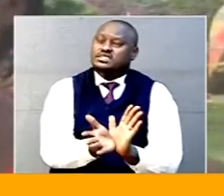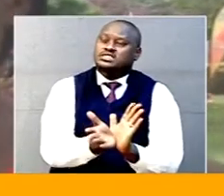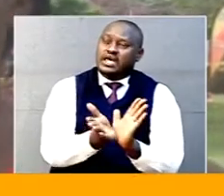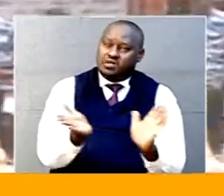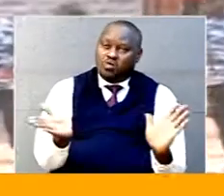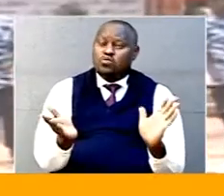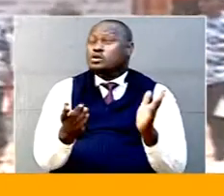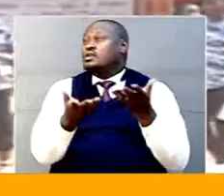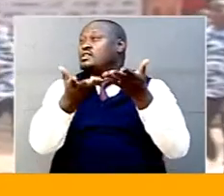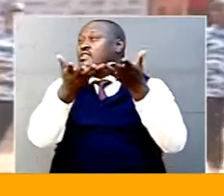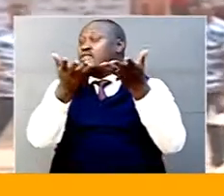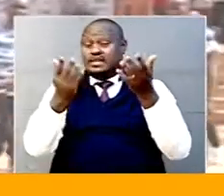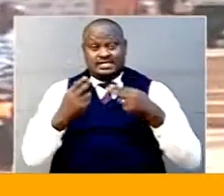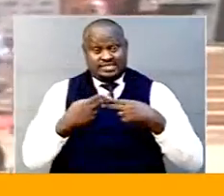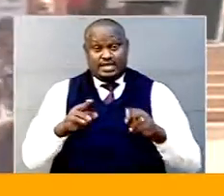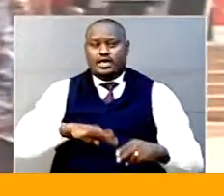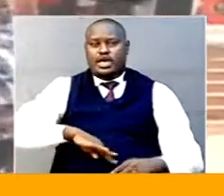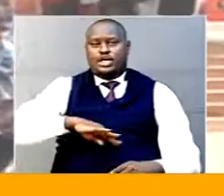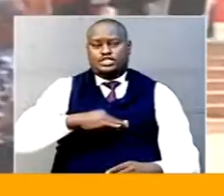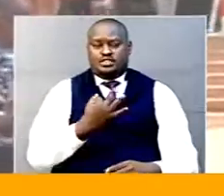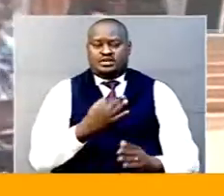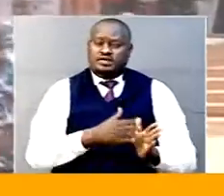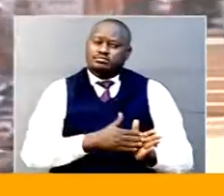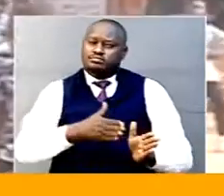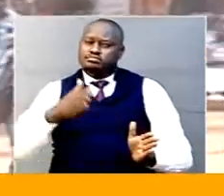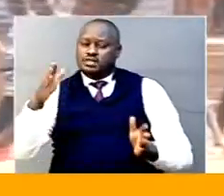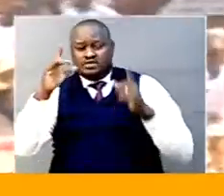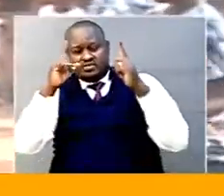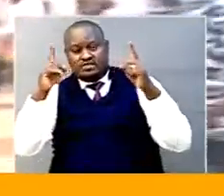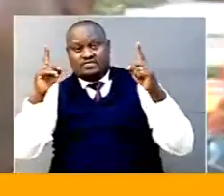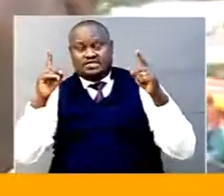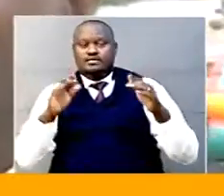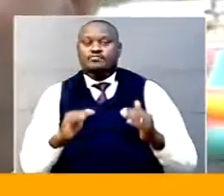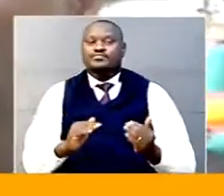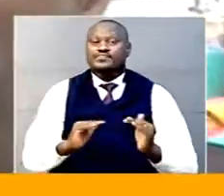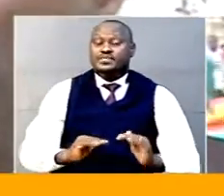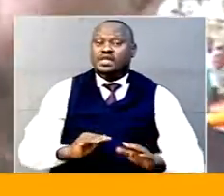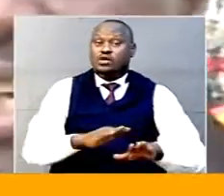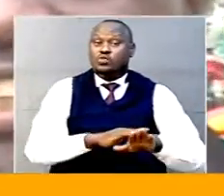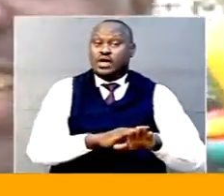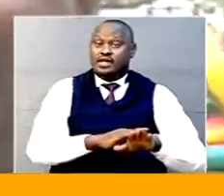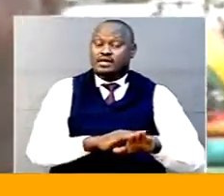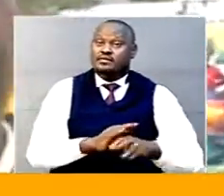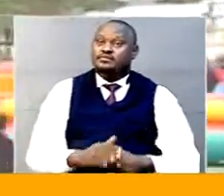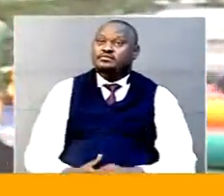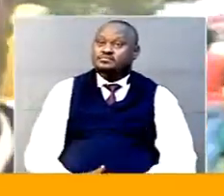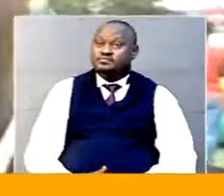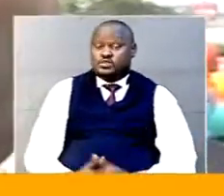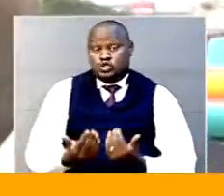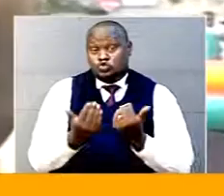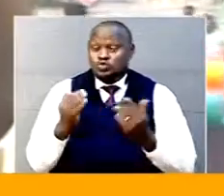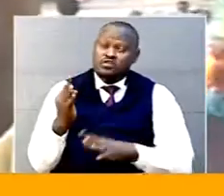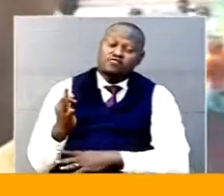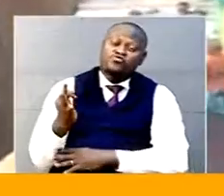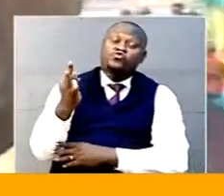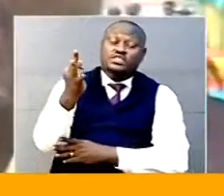almost 3 years to the university level. Ana abato jemite mito ejencha